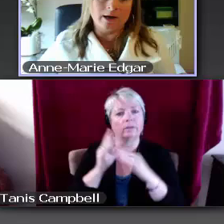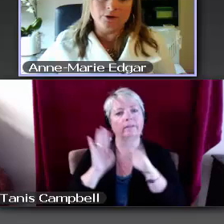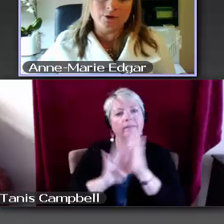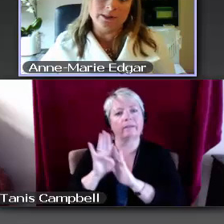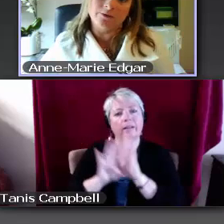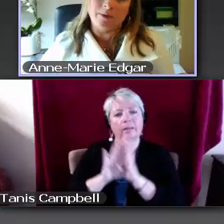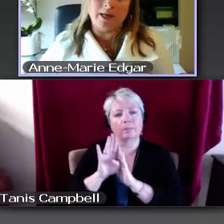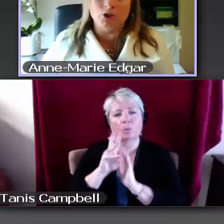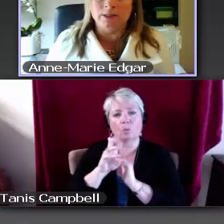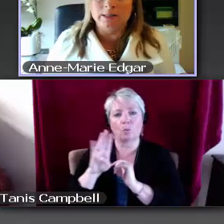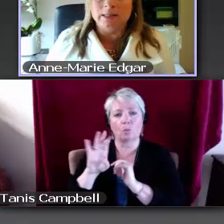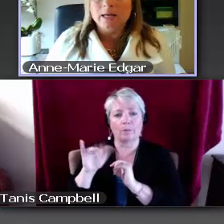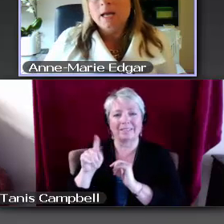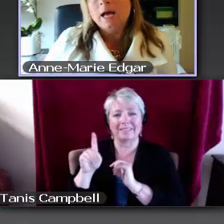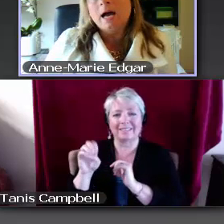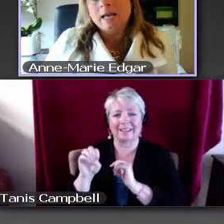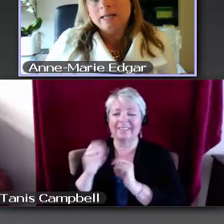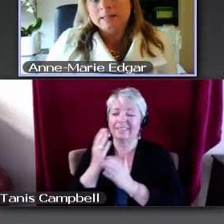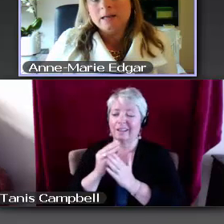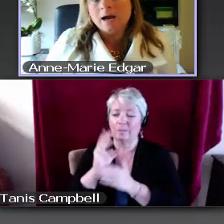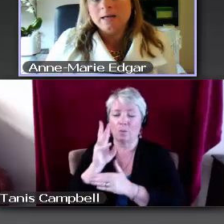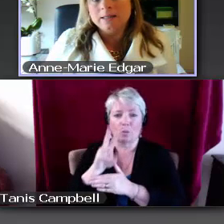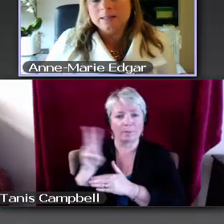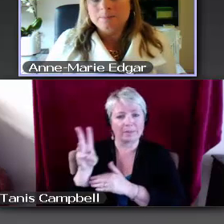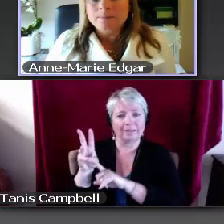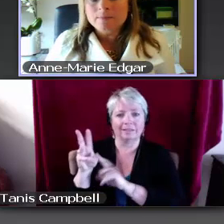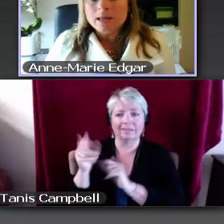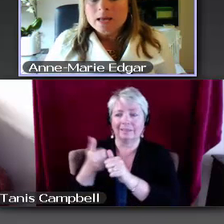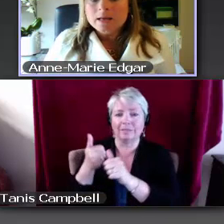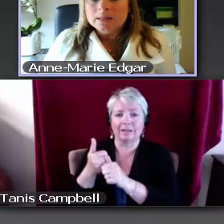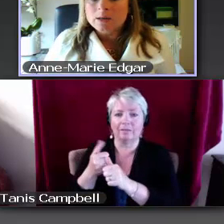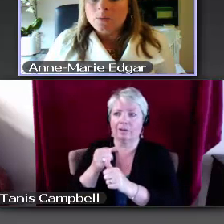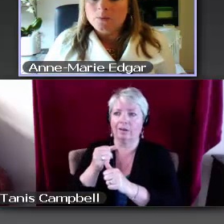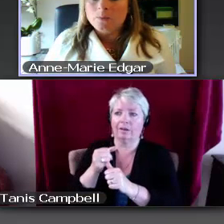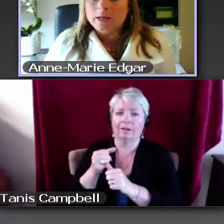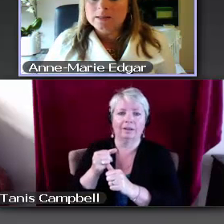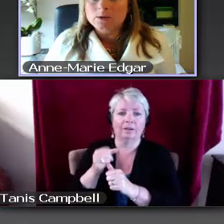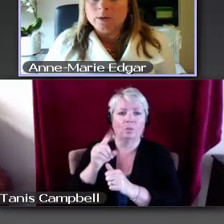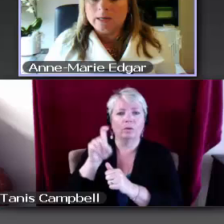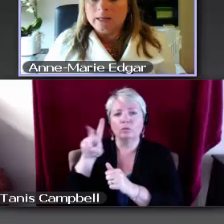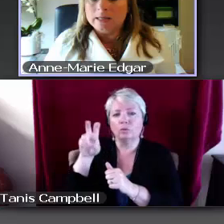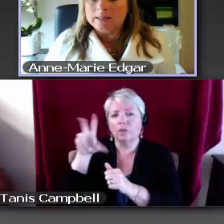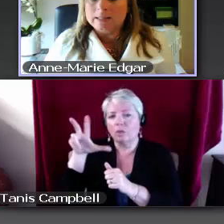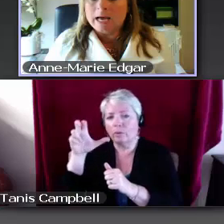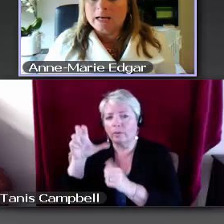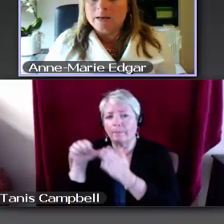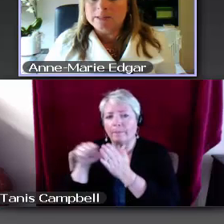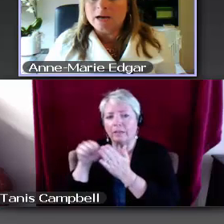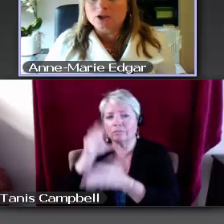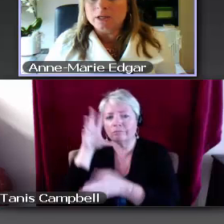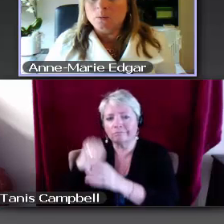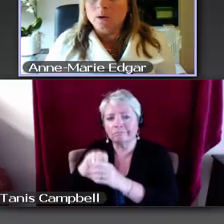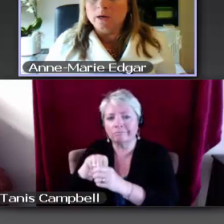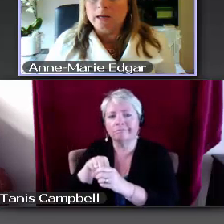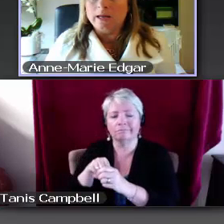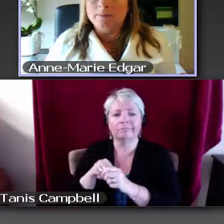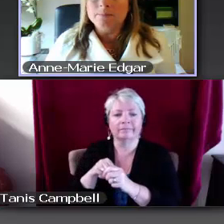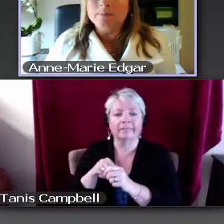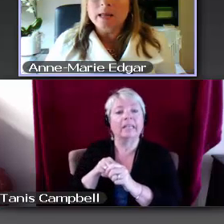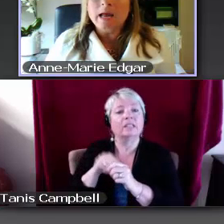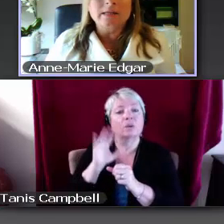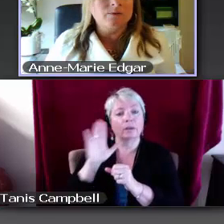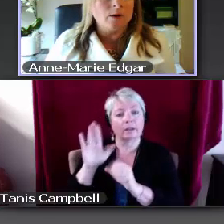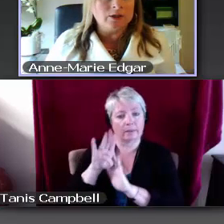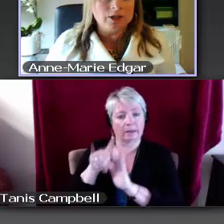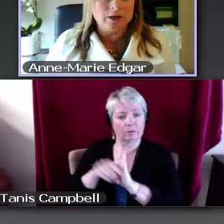websites that are hundreds of pages in size. So his story is that he was actually